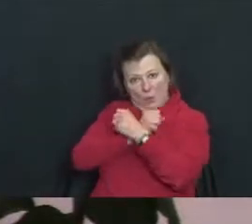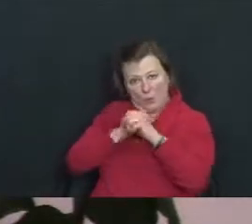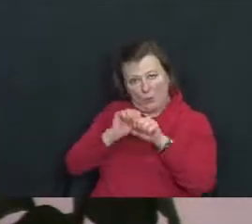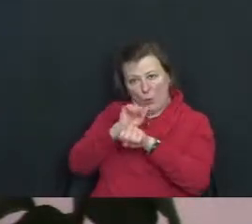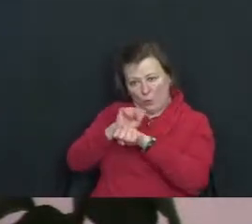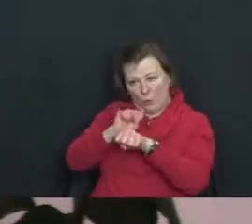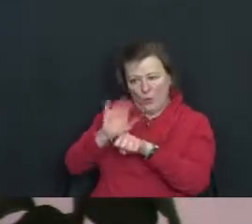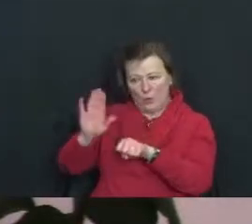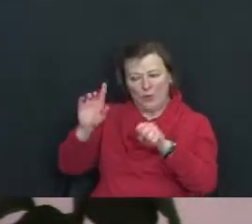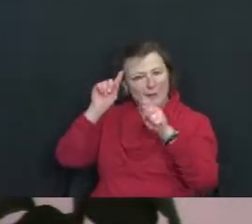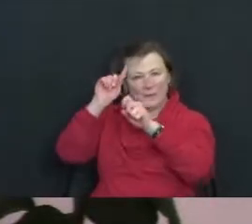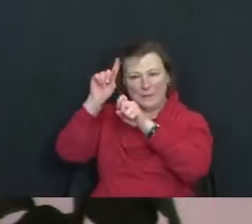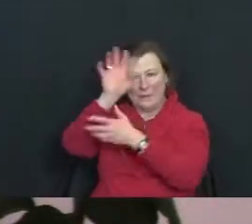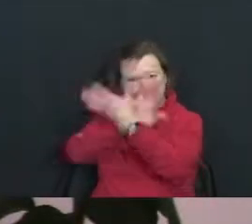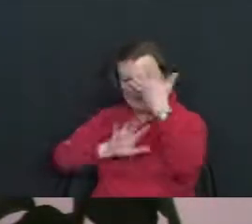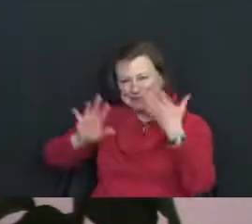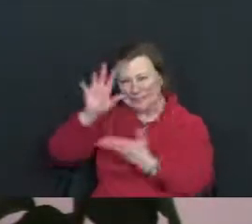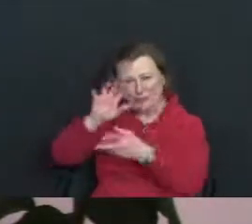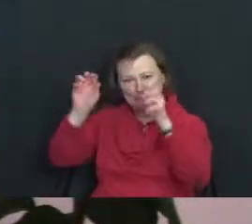magic.